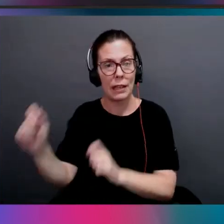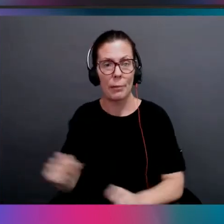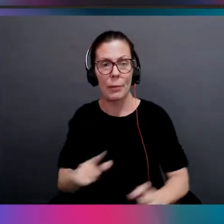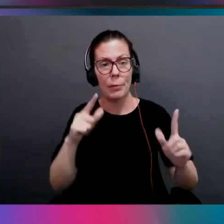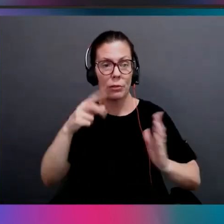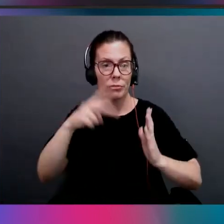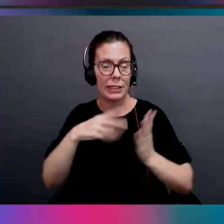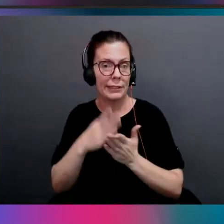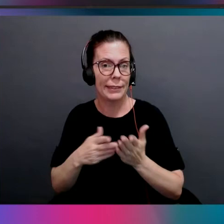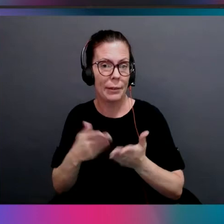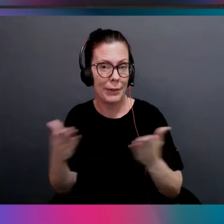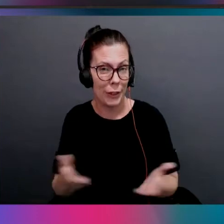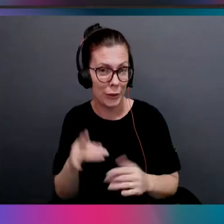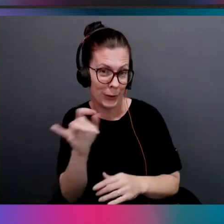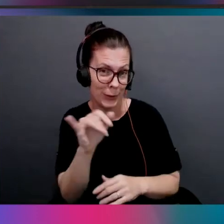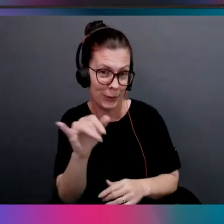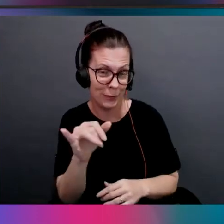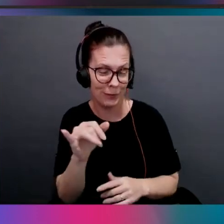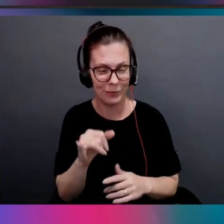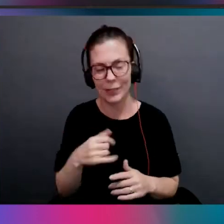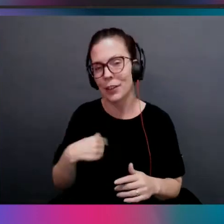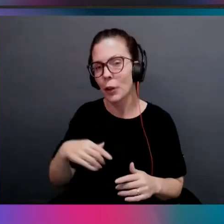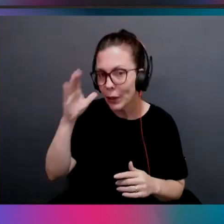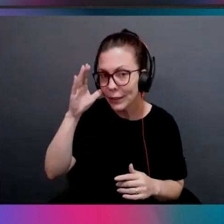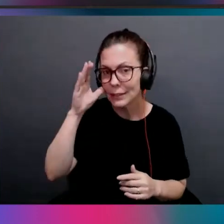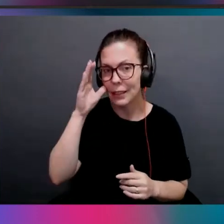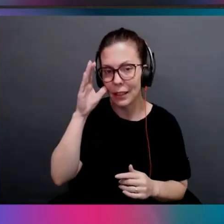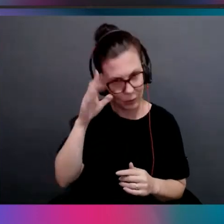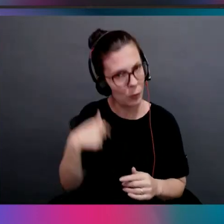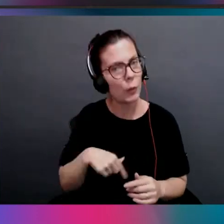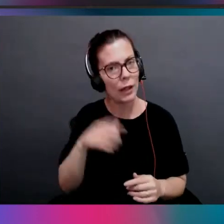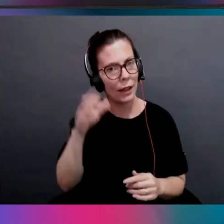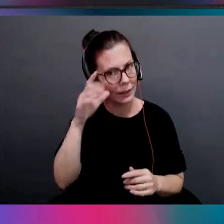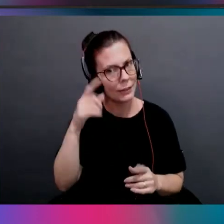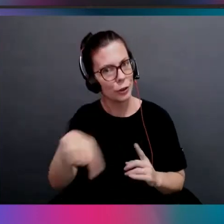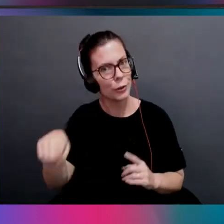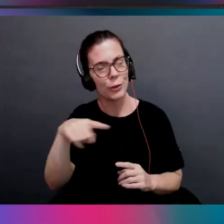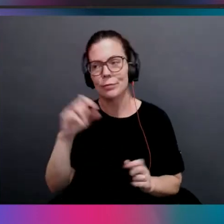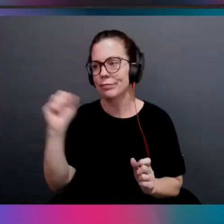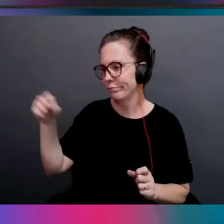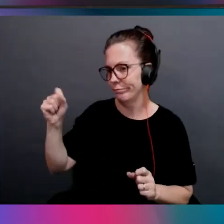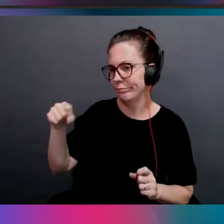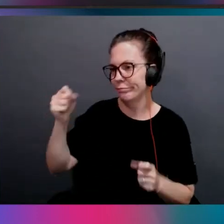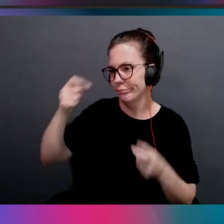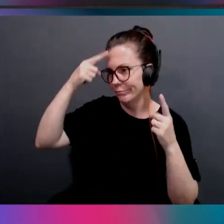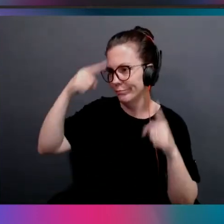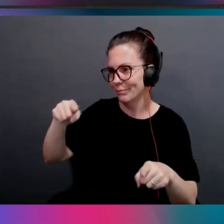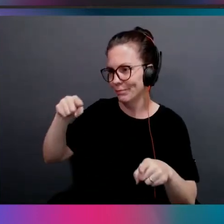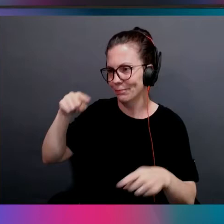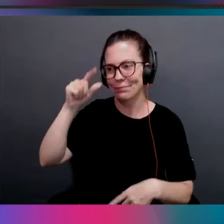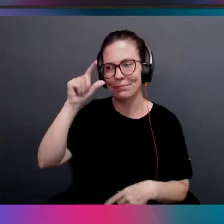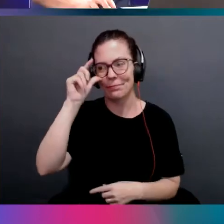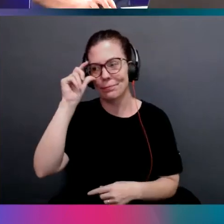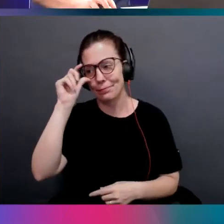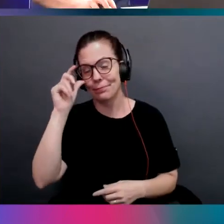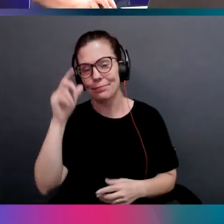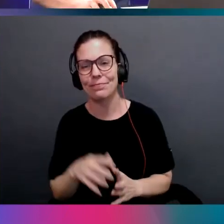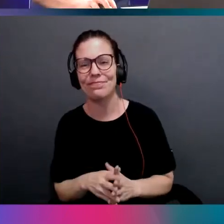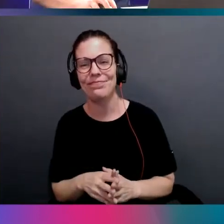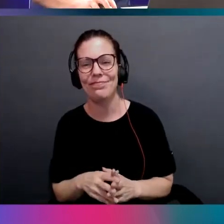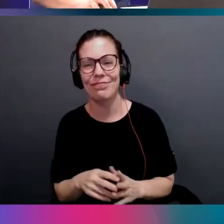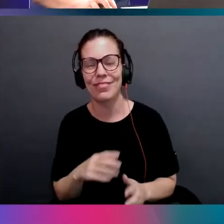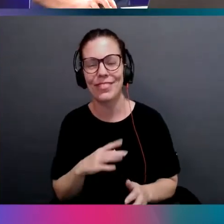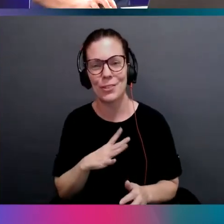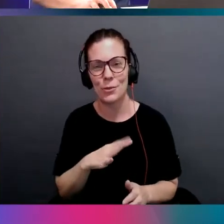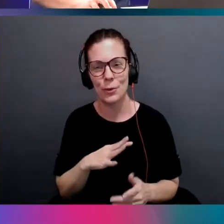out loud. So we're listening. We are listening to you. All right, everyone. Absolutely. All right, cool. So we got some